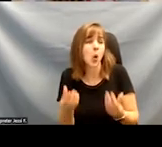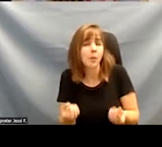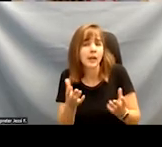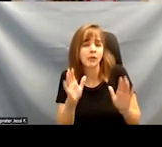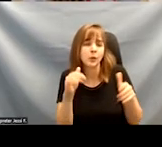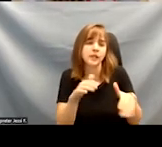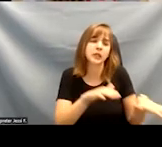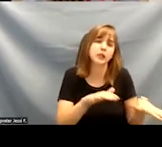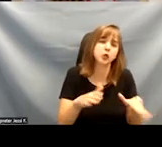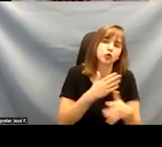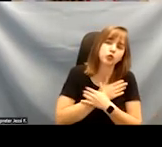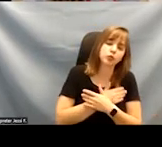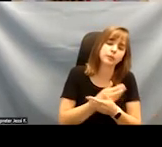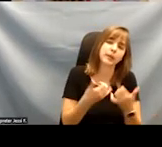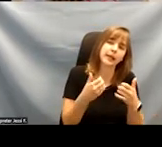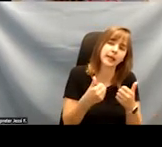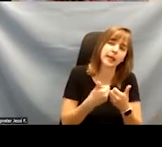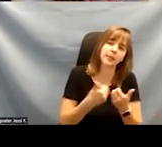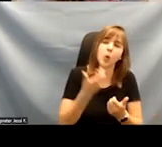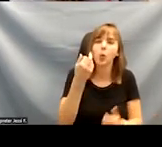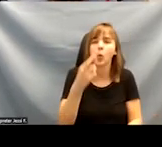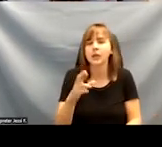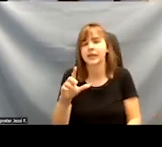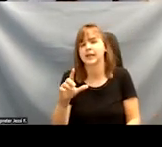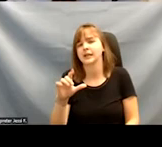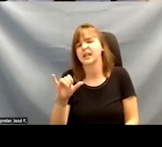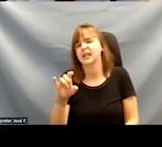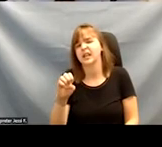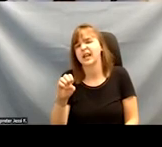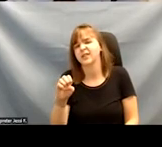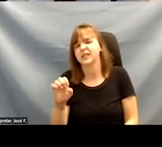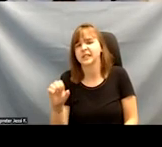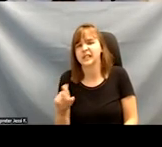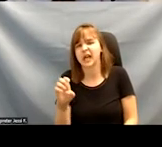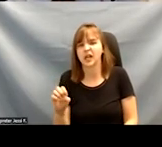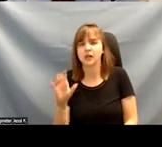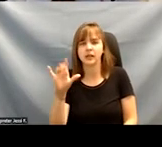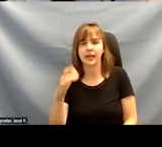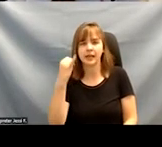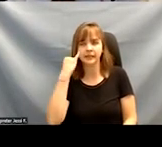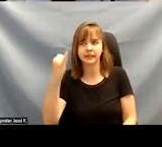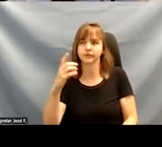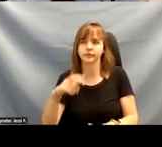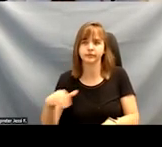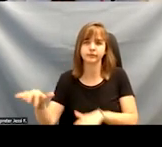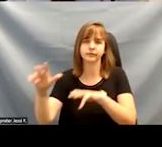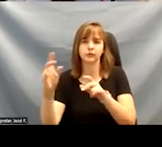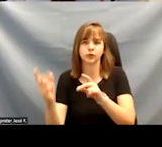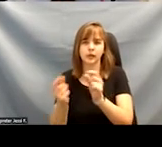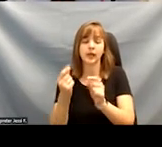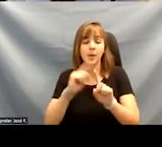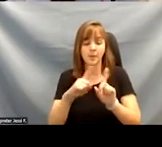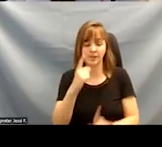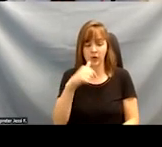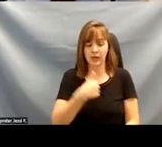of categories. And we feel that travel can be one of those. And to be at the forefront of that is really exciting for us, to be able to